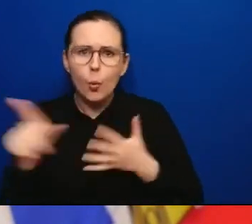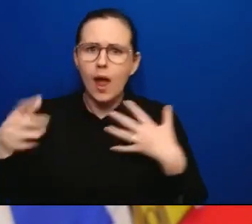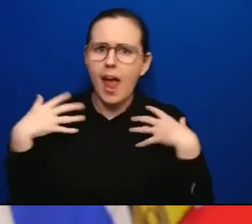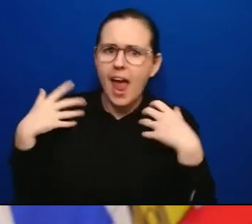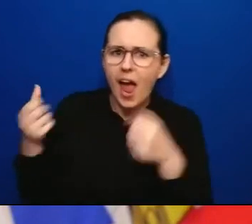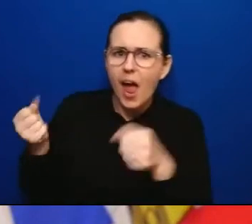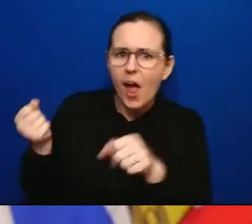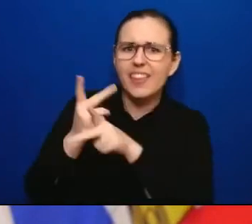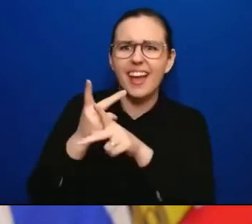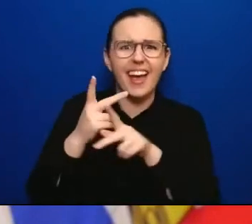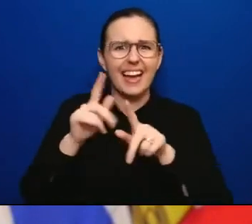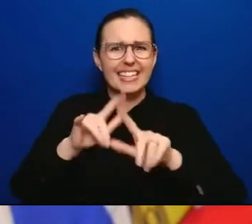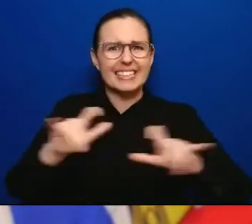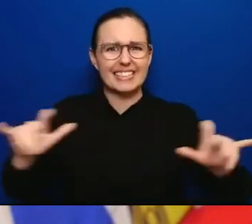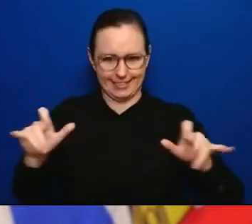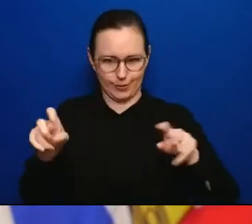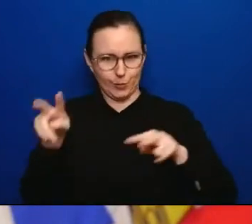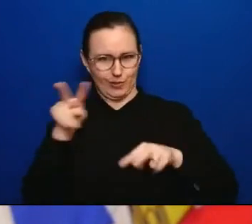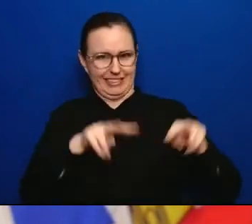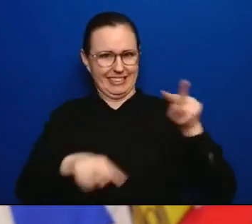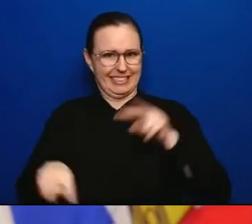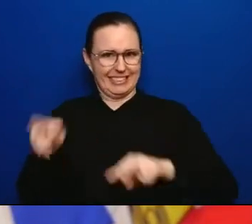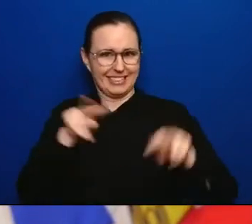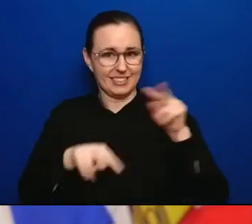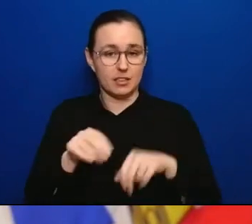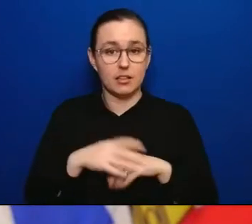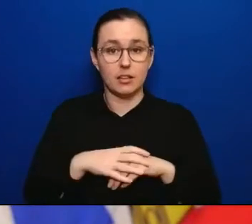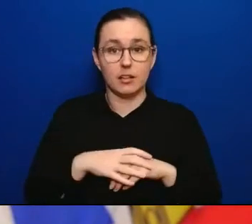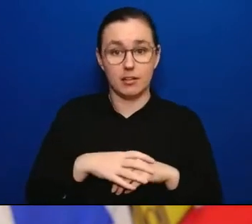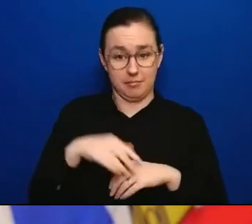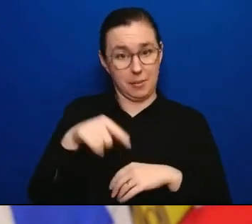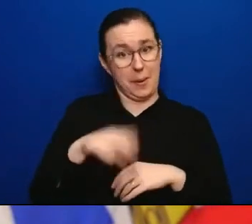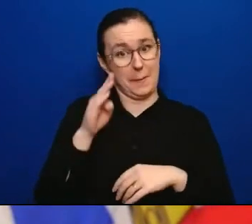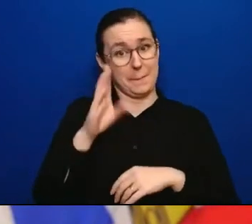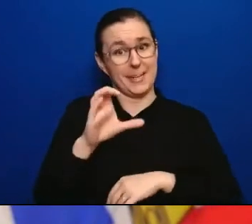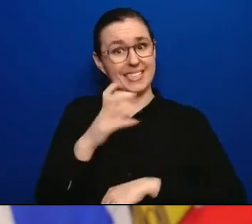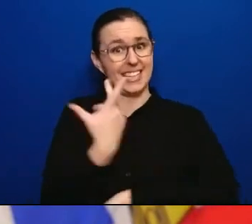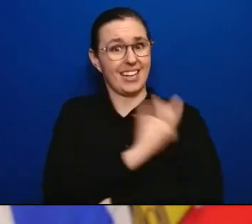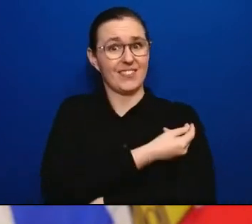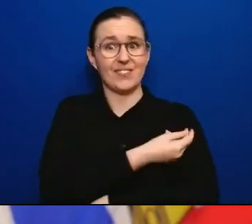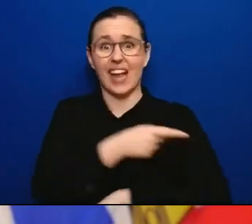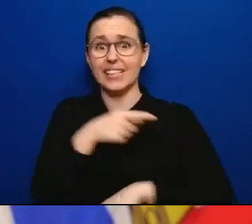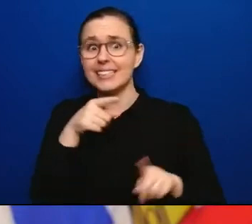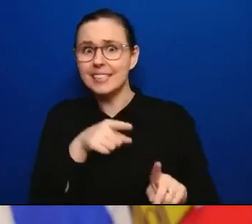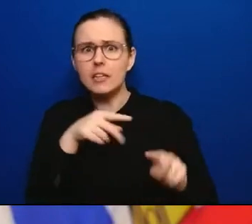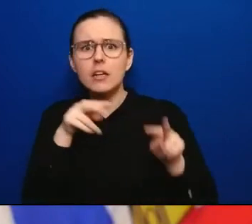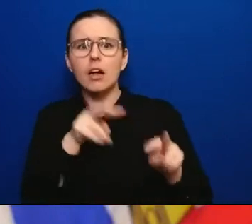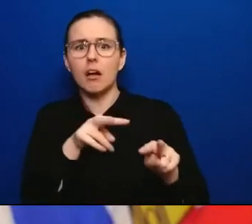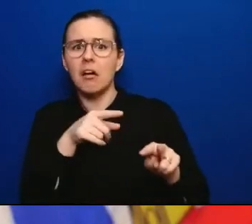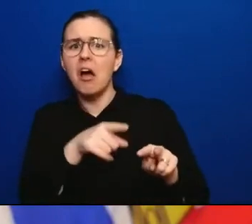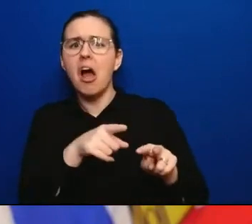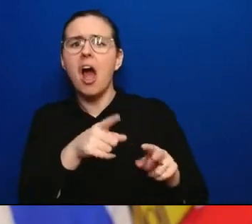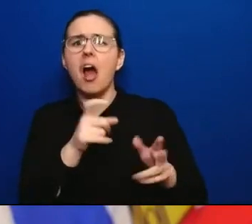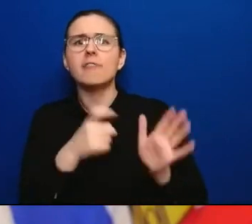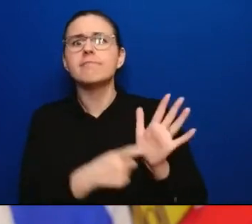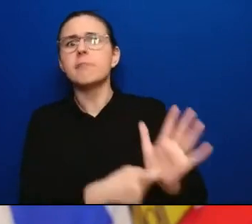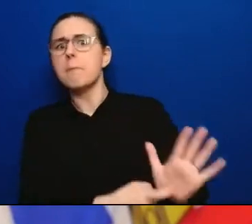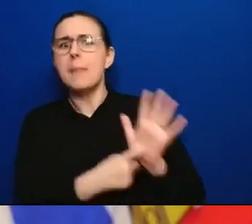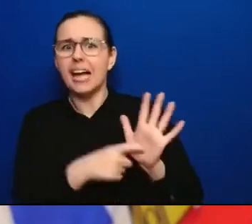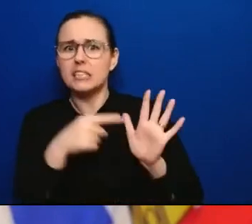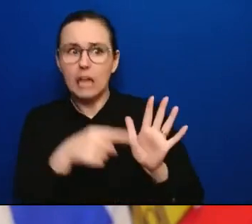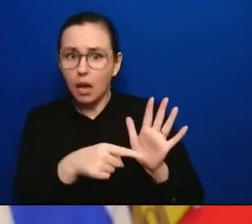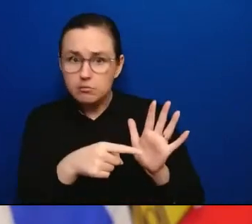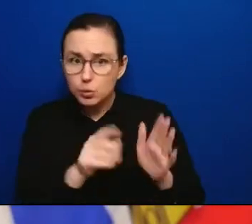at where, you know, when is the BC vaccine card no longer needed? So those are things that we're thinking about over